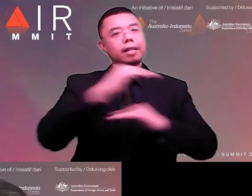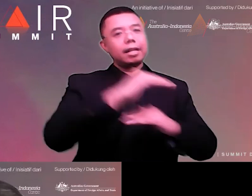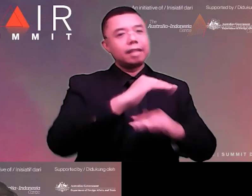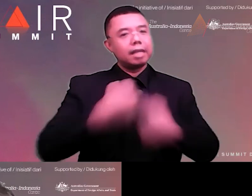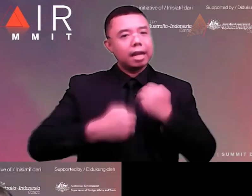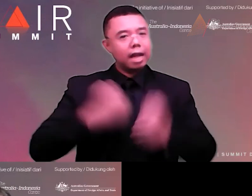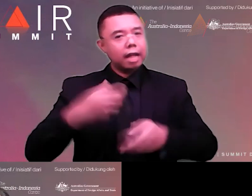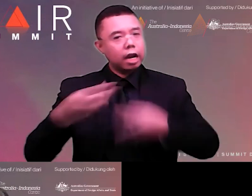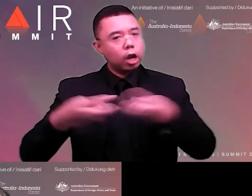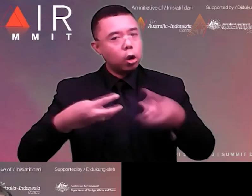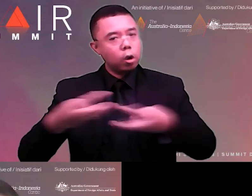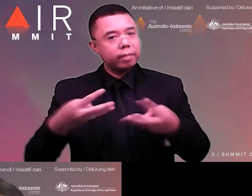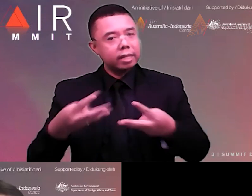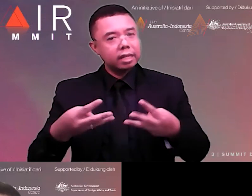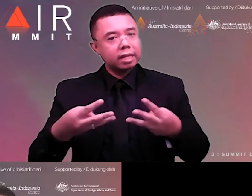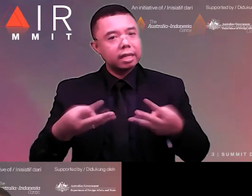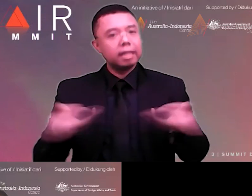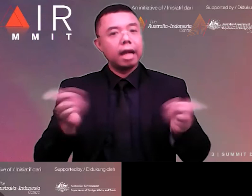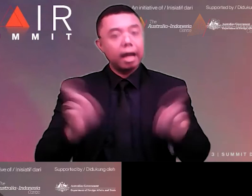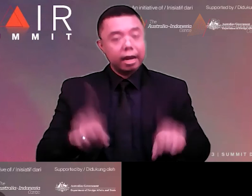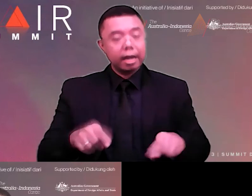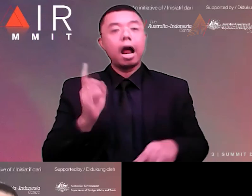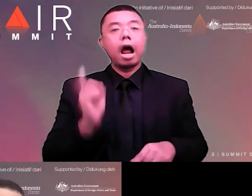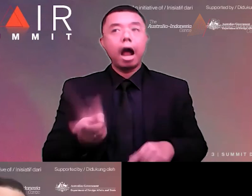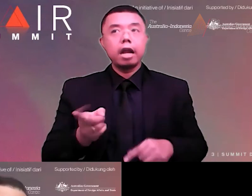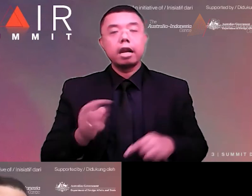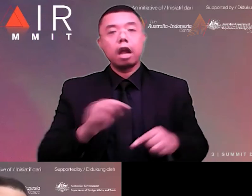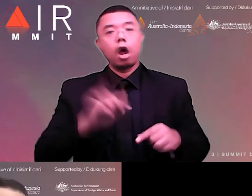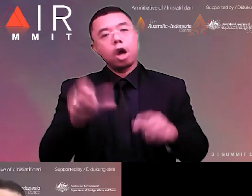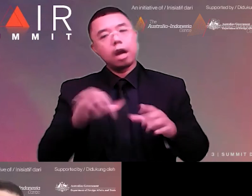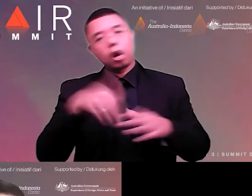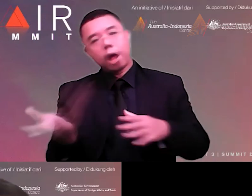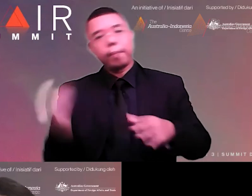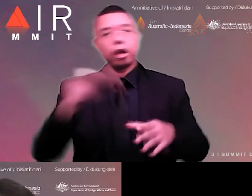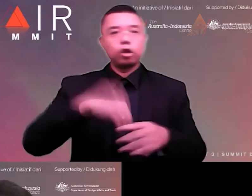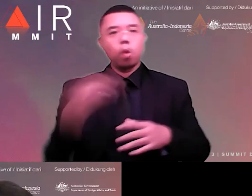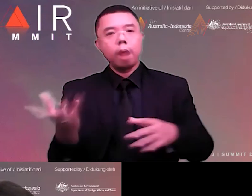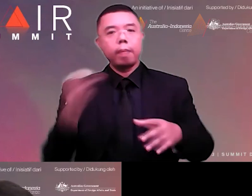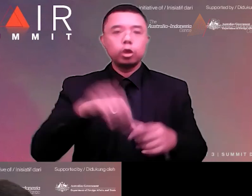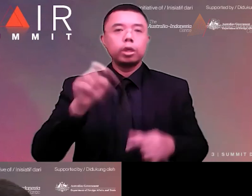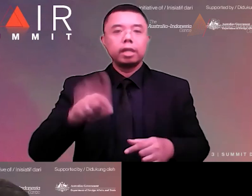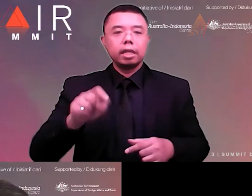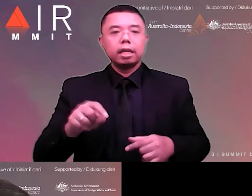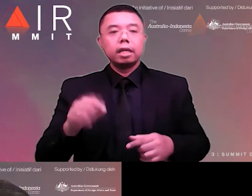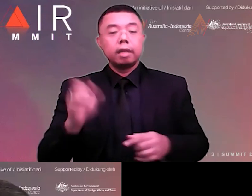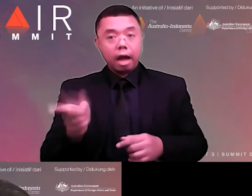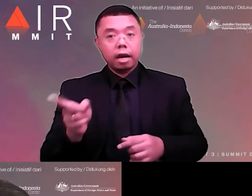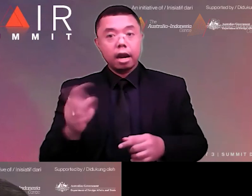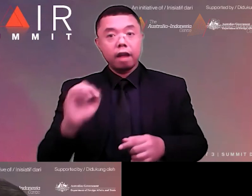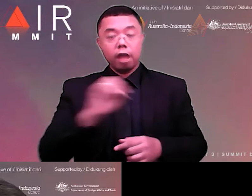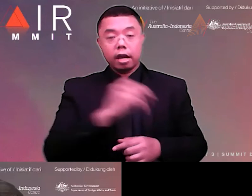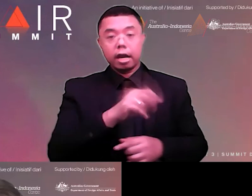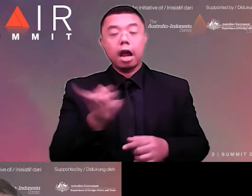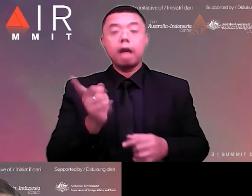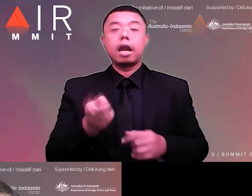the mobility and positive, these are all, the dependent variable is the positivity rate. We have mobility, where we